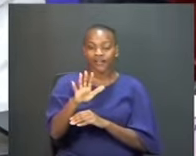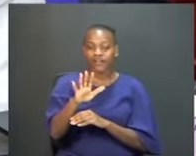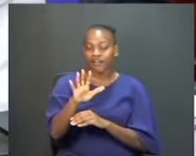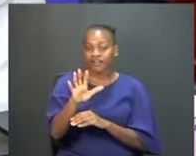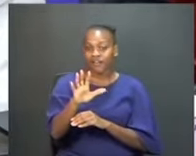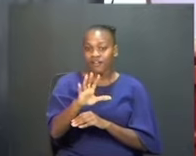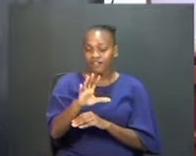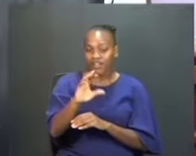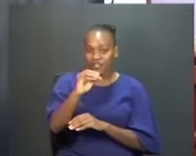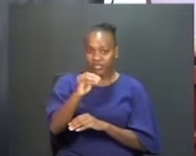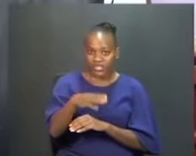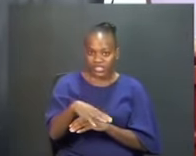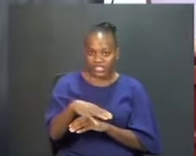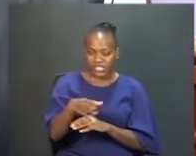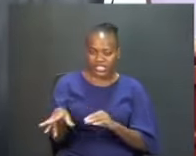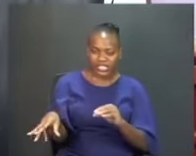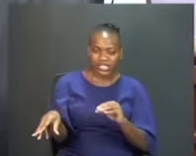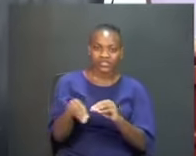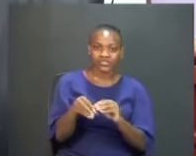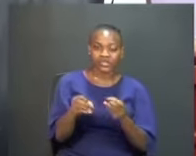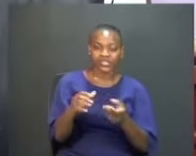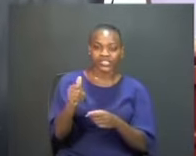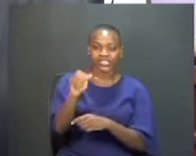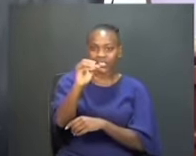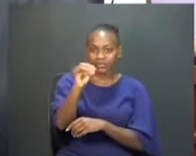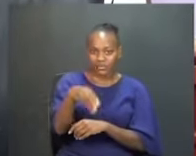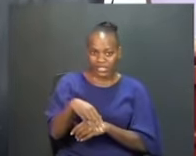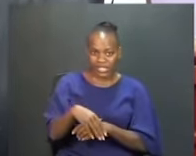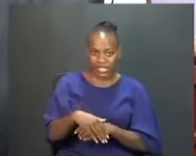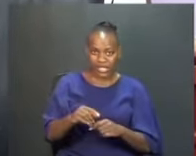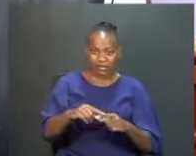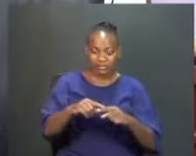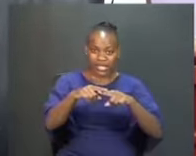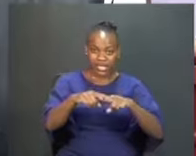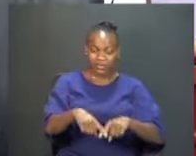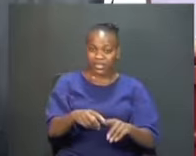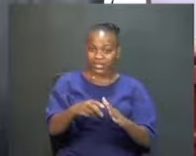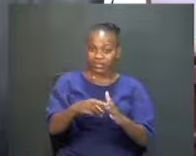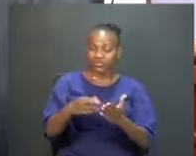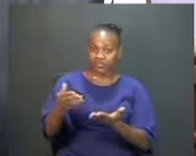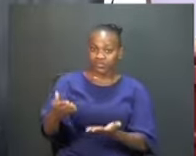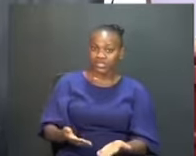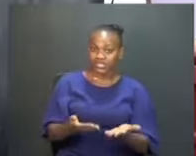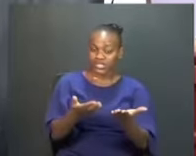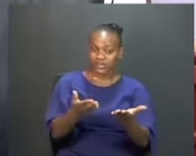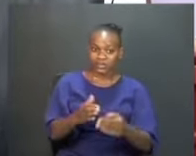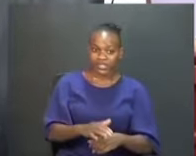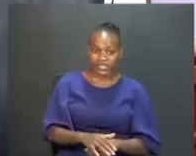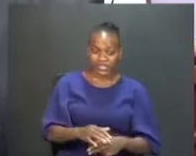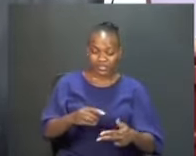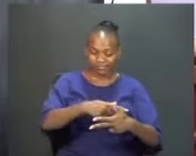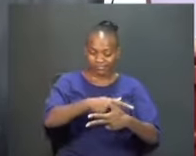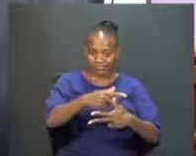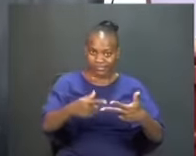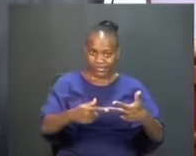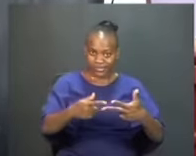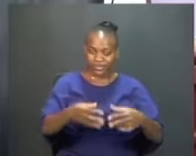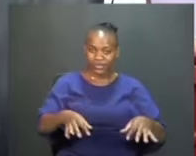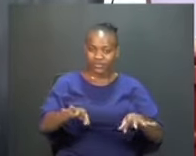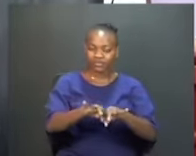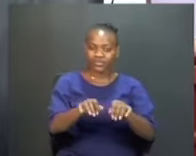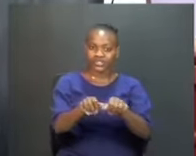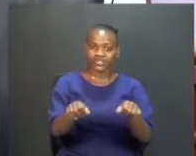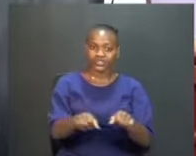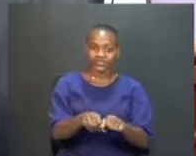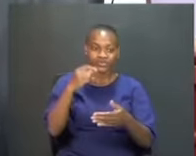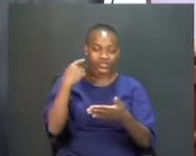it to 10% and other provisions. Based on their request, 3 key areas has been